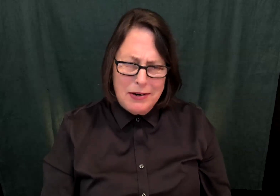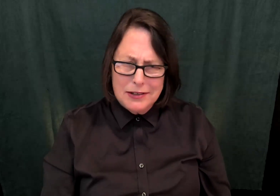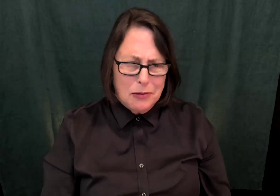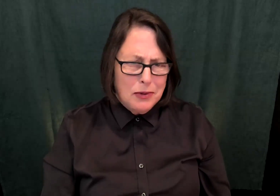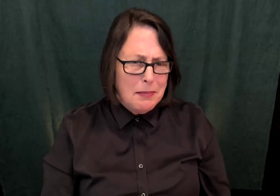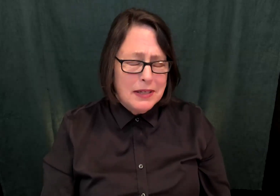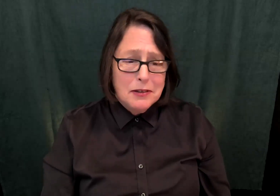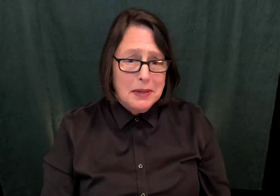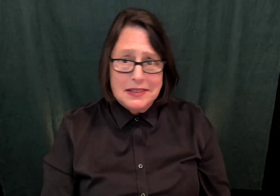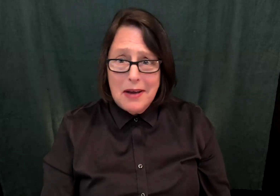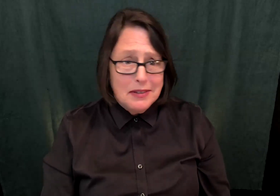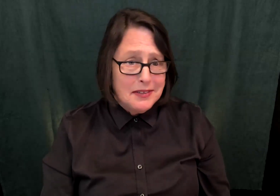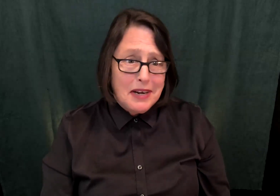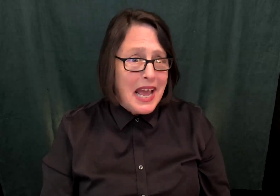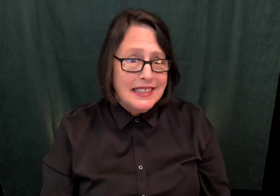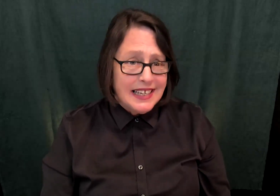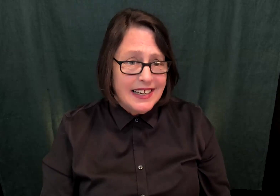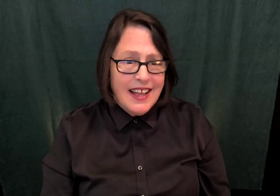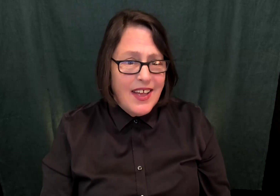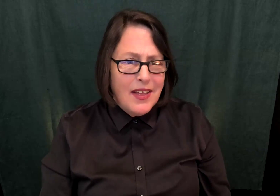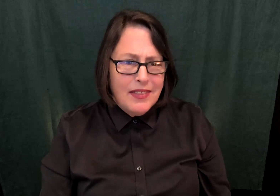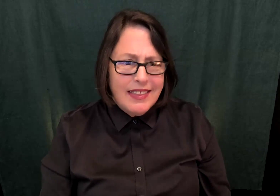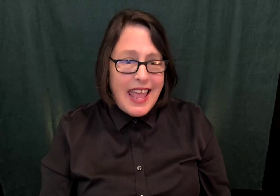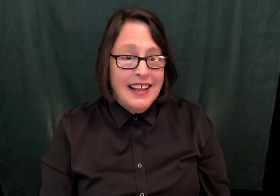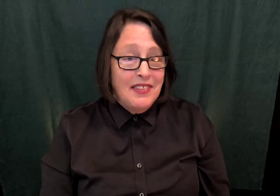my parents were really puzzled because I wasn't reacting.